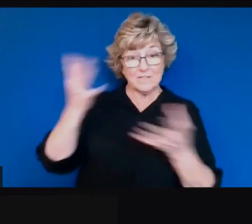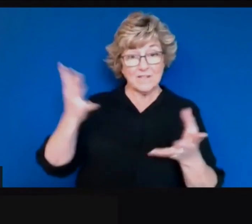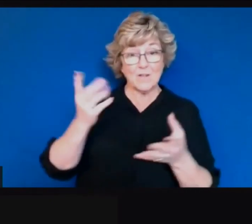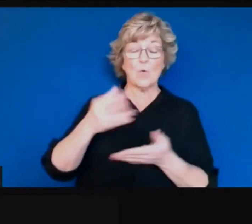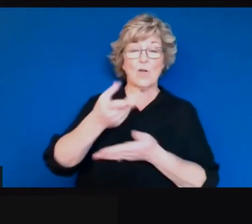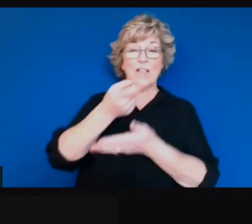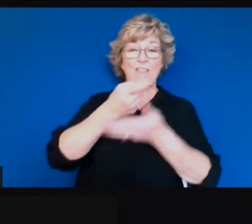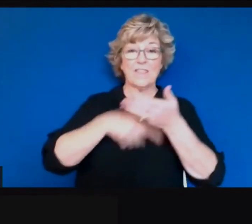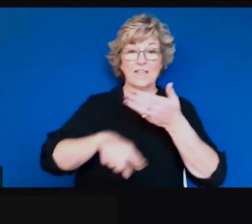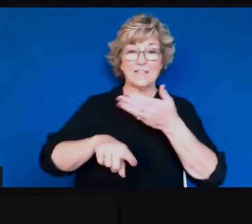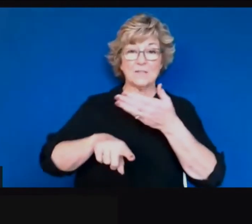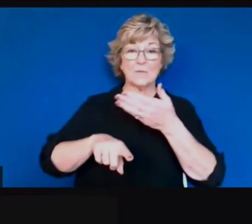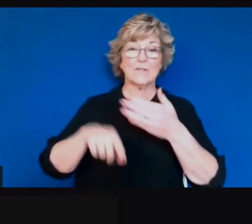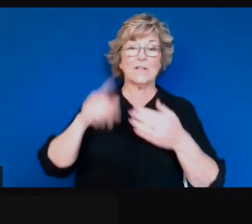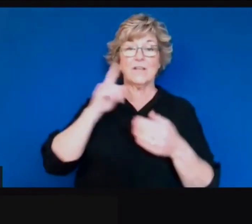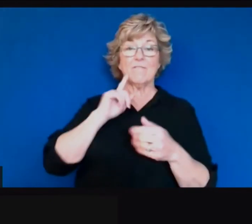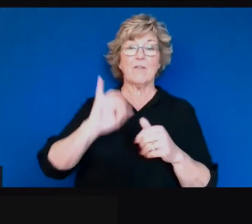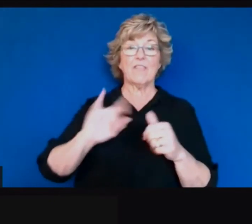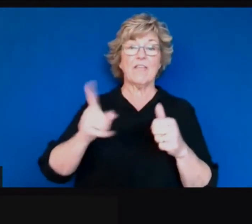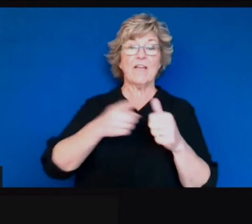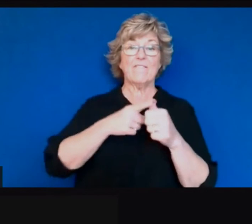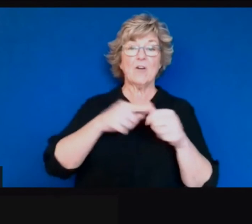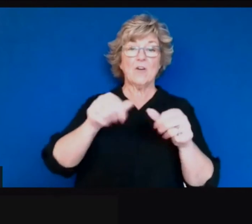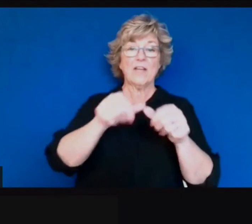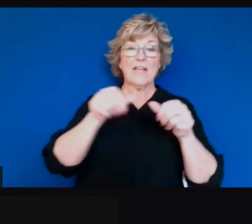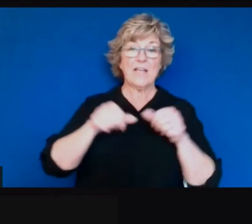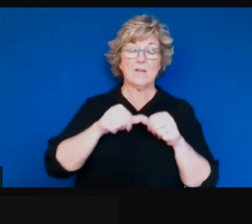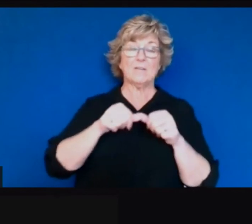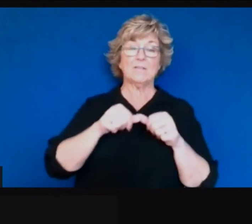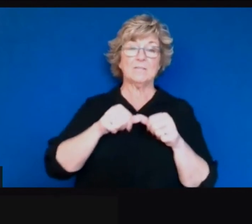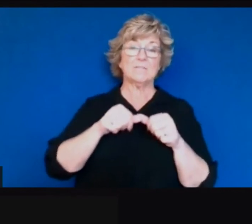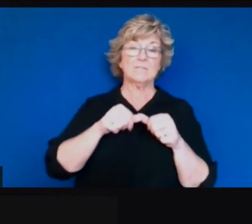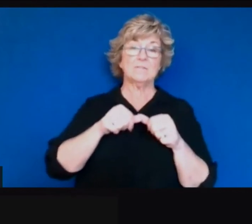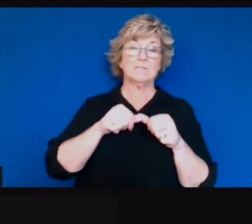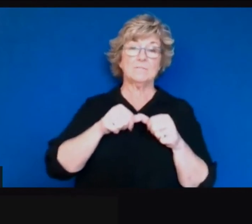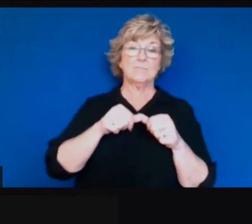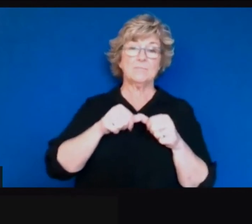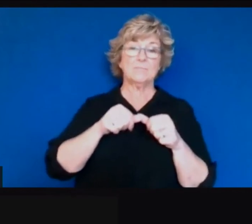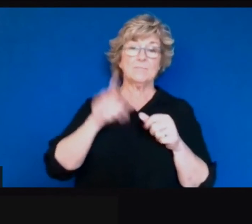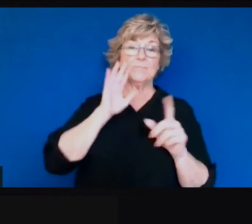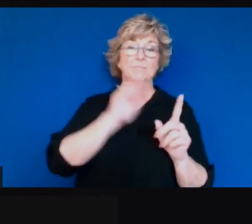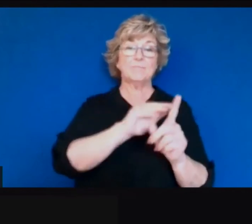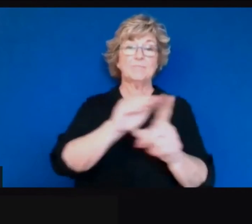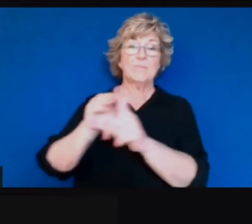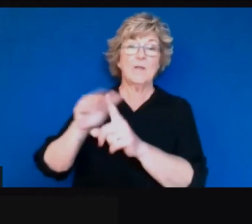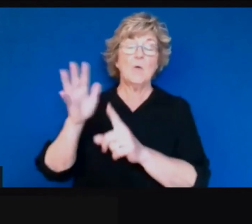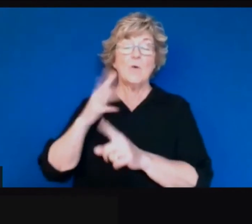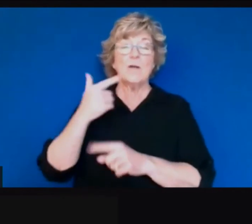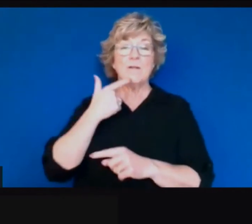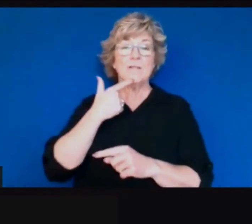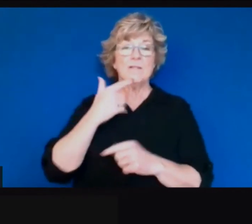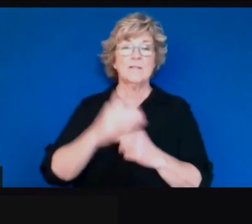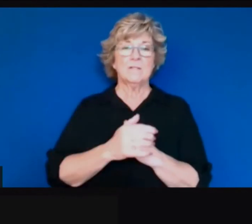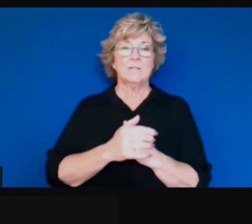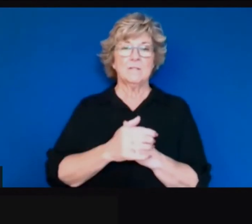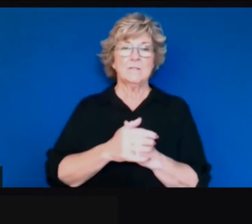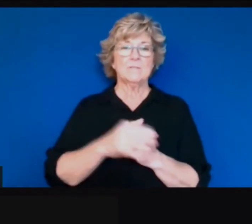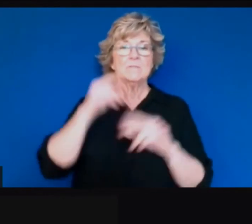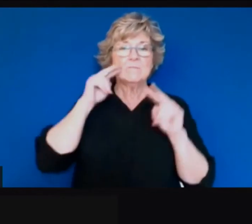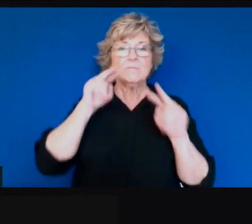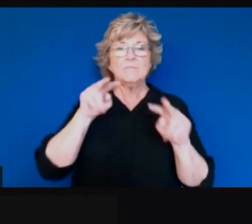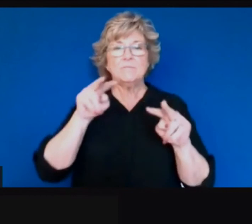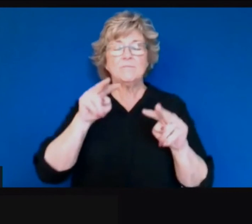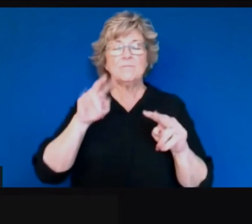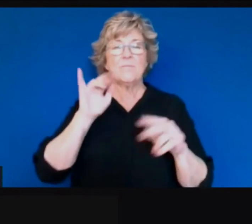week, indeed, for that first region, so that we can anticipate. And I'll remind you what we said. We'll be looking at ICU